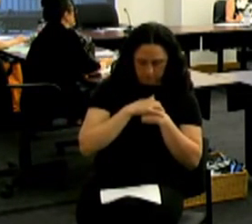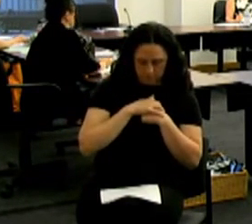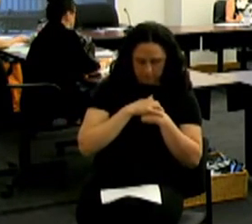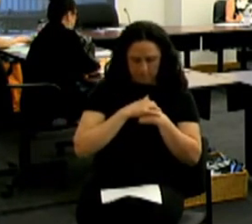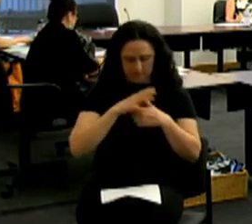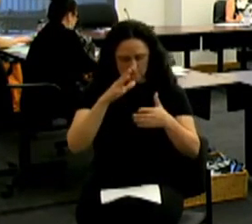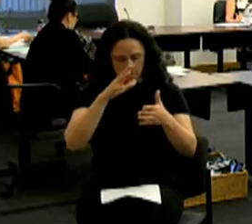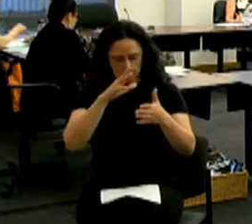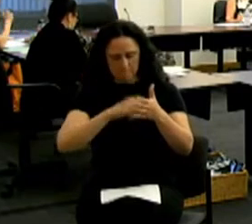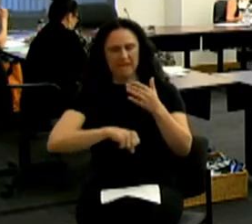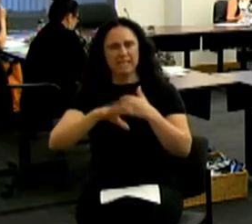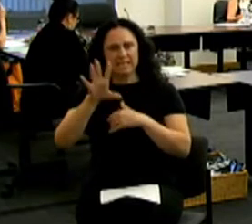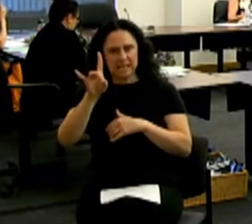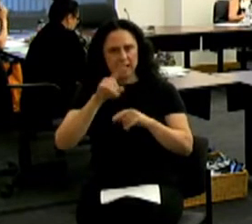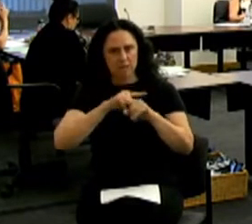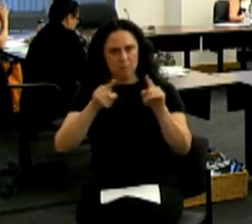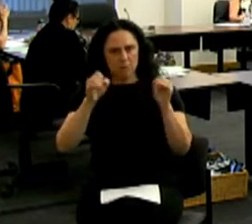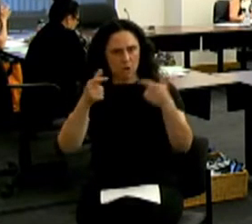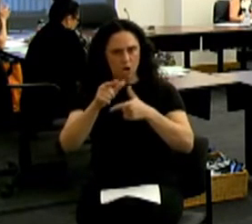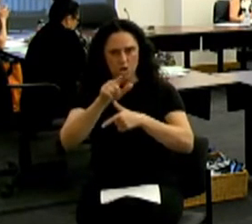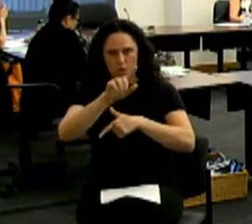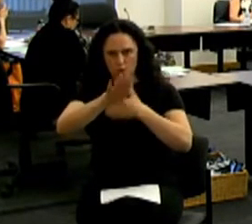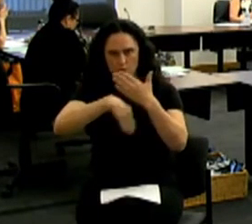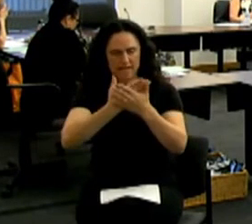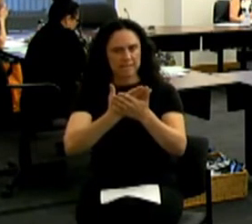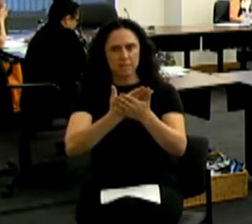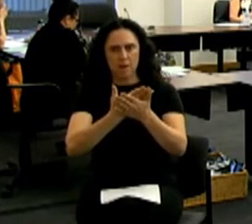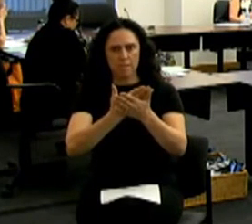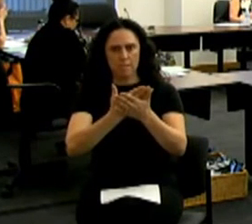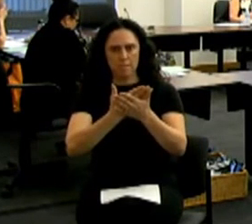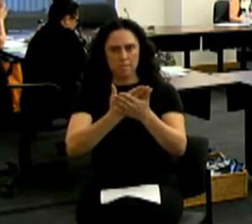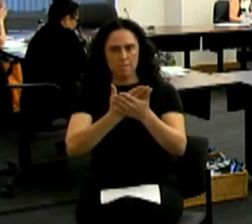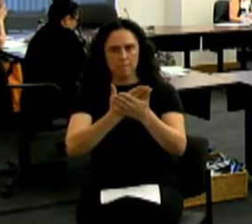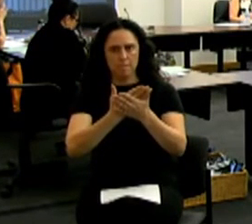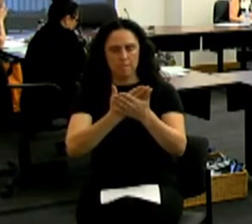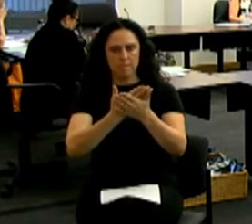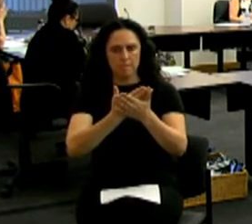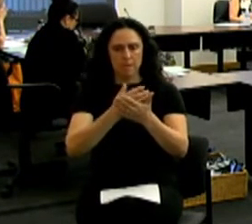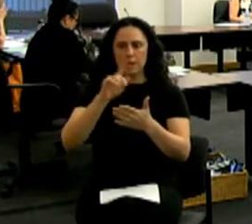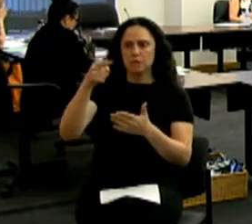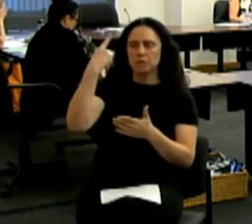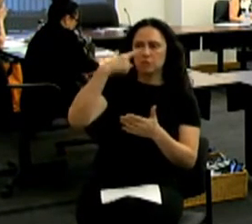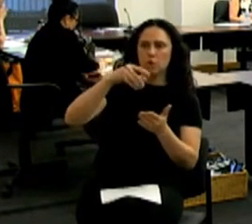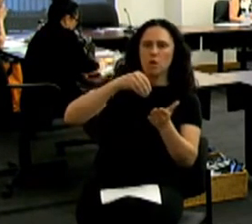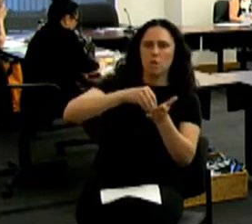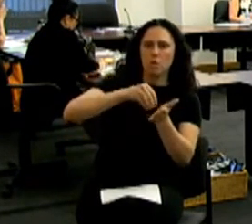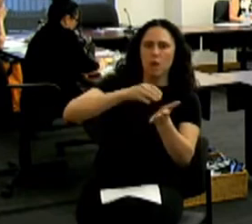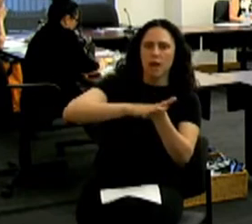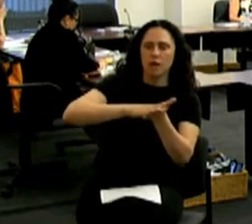minus 8, but all the rest of them. Just for the record, Mr. Chair,